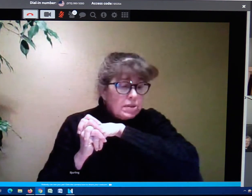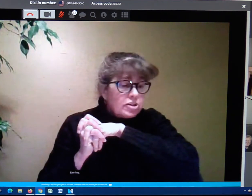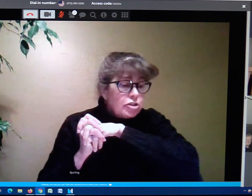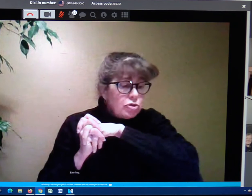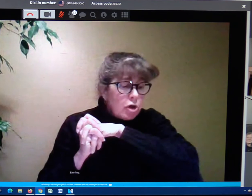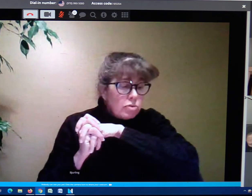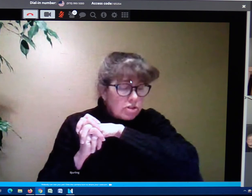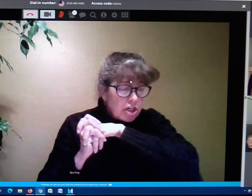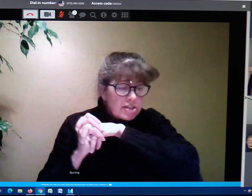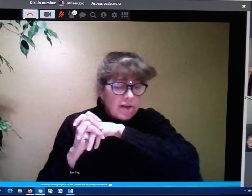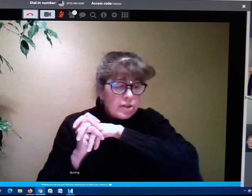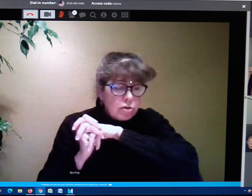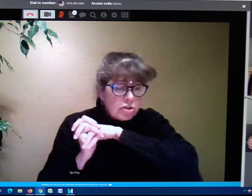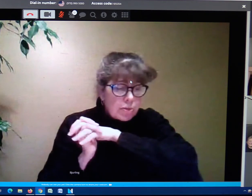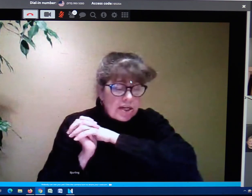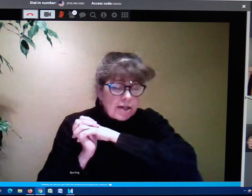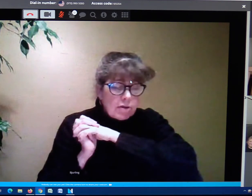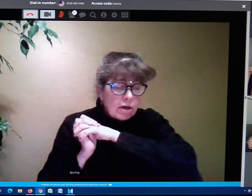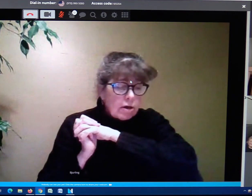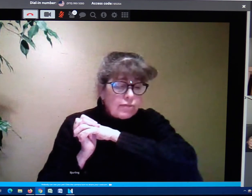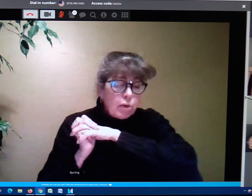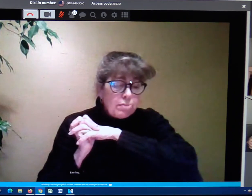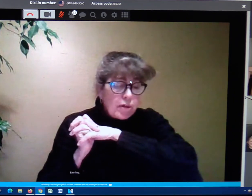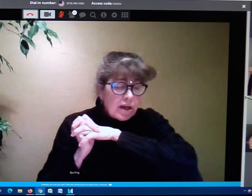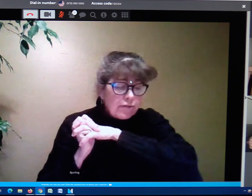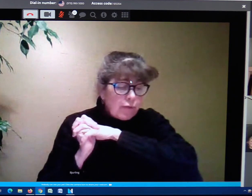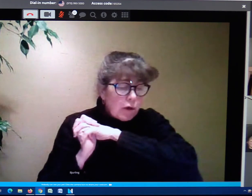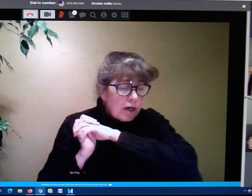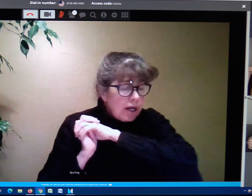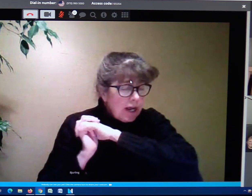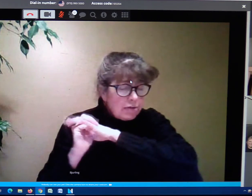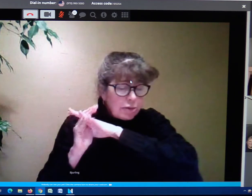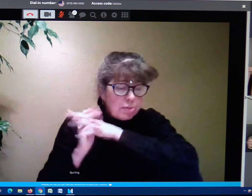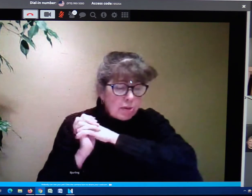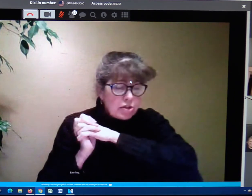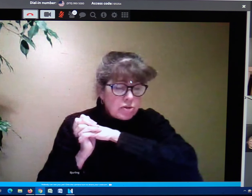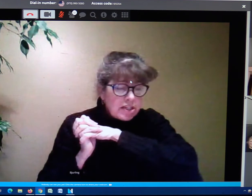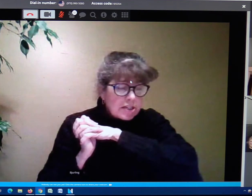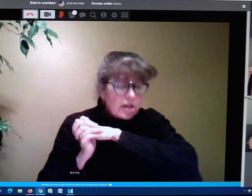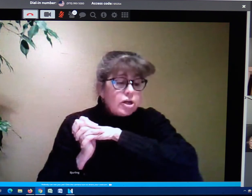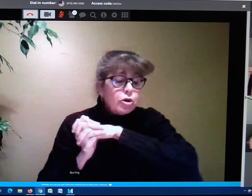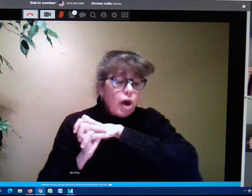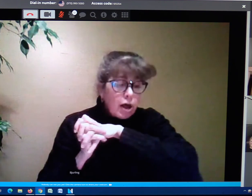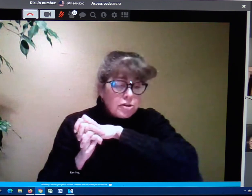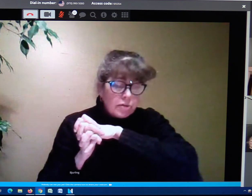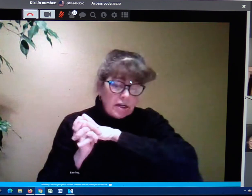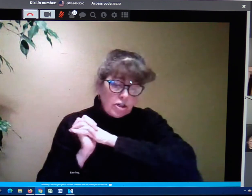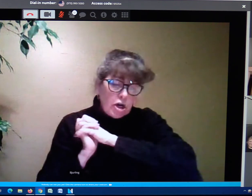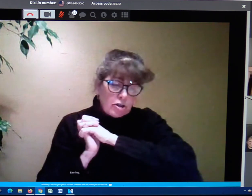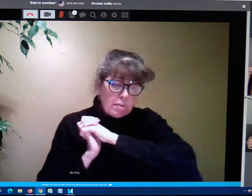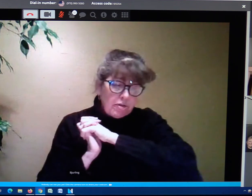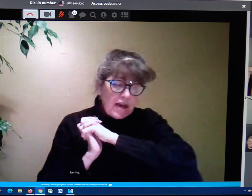hammered, because you don't just have the usage rate any longer of the 1.94 and the 3.26, you're